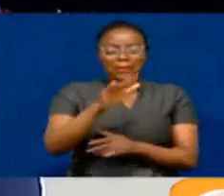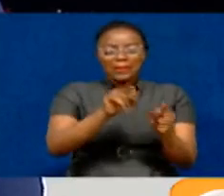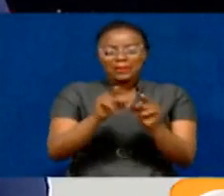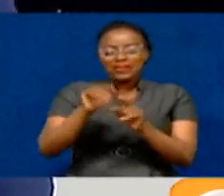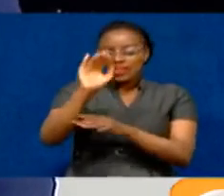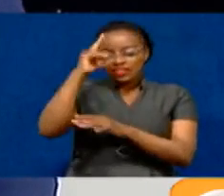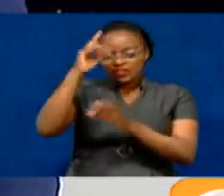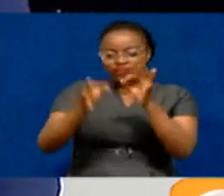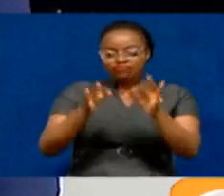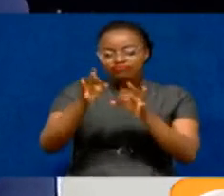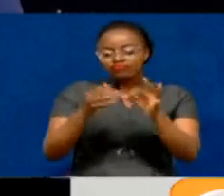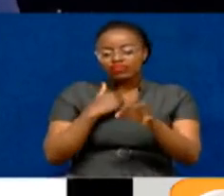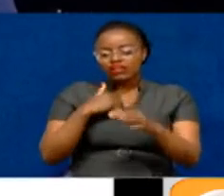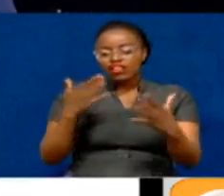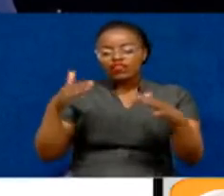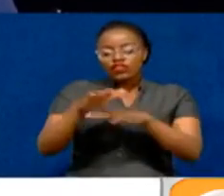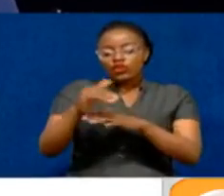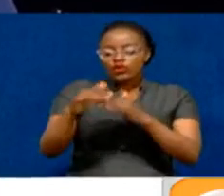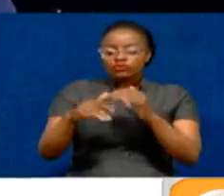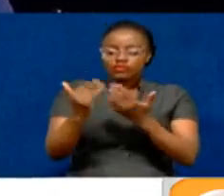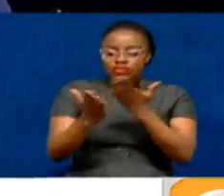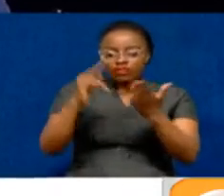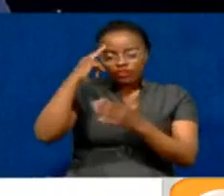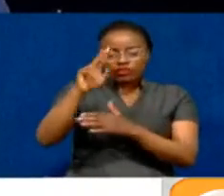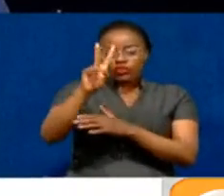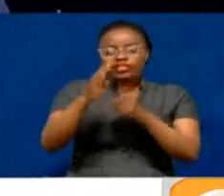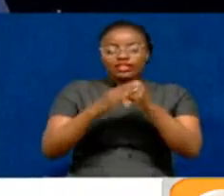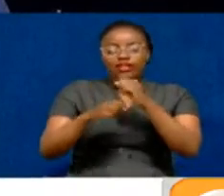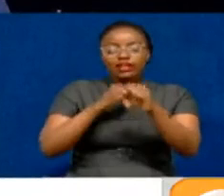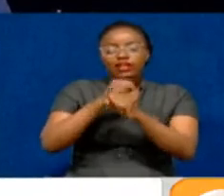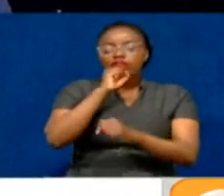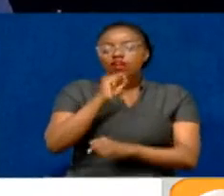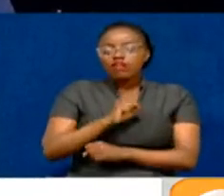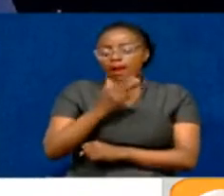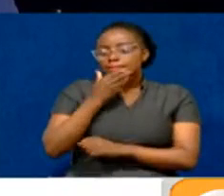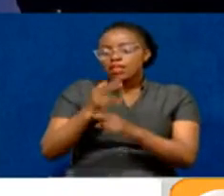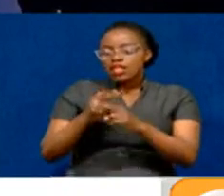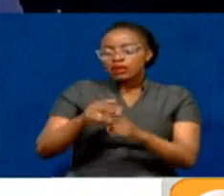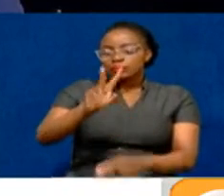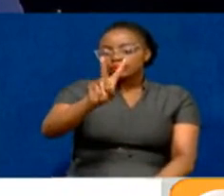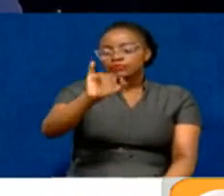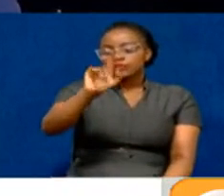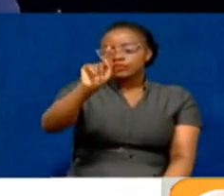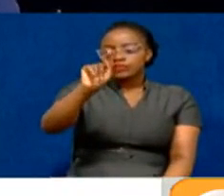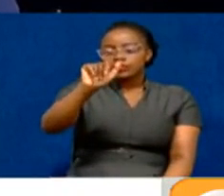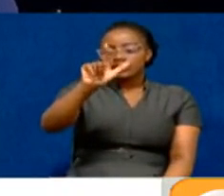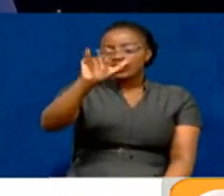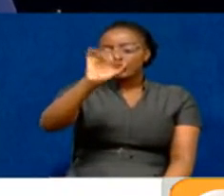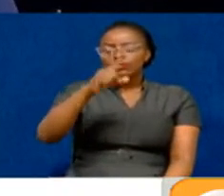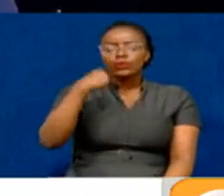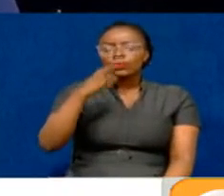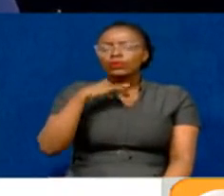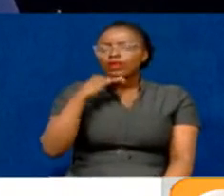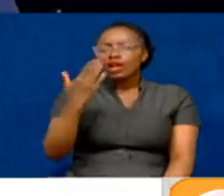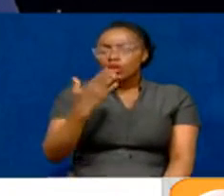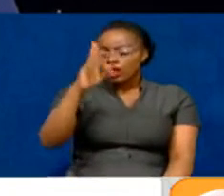Calls for justice dominated the funeral service of 29-year-old Vitalis Okinda, who mysteriously died